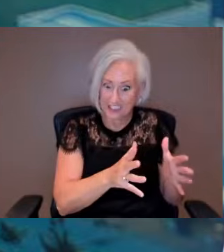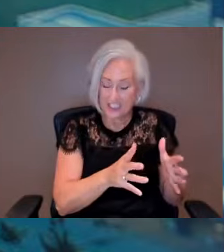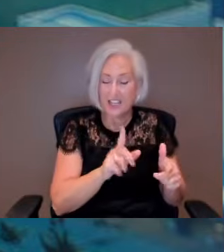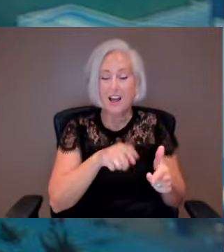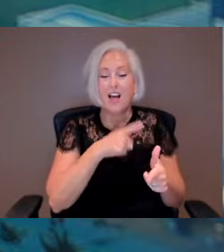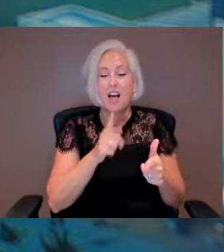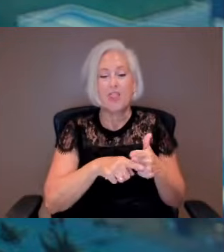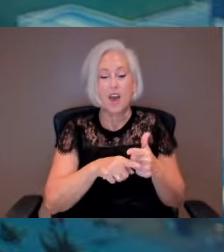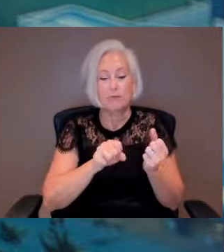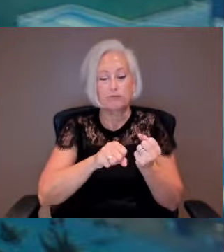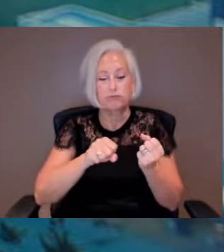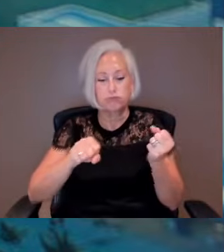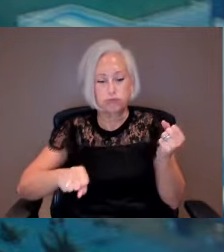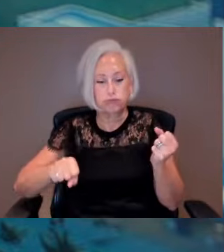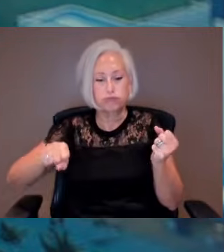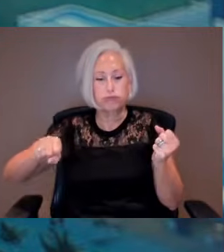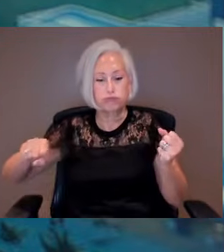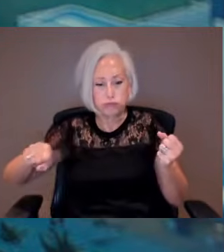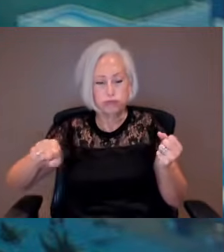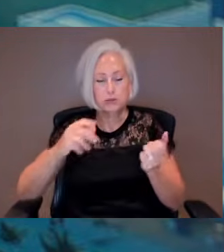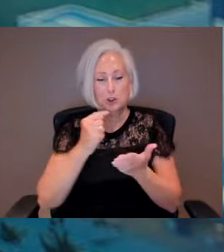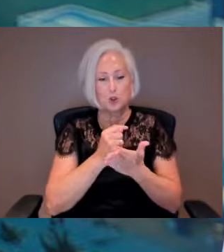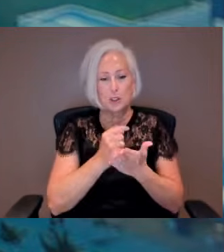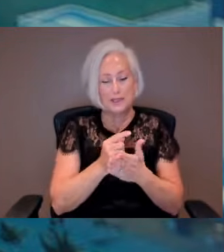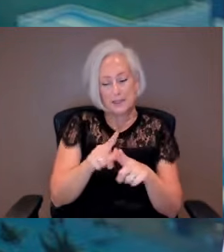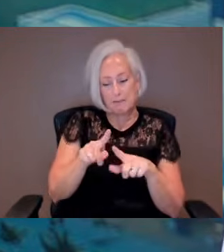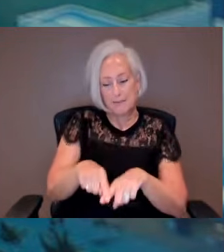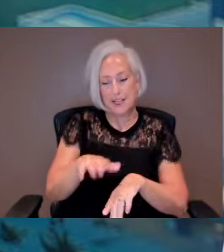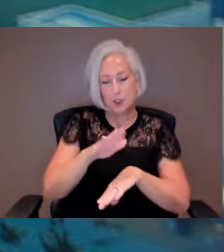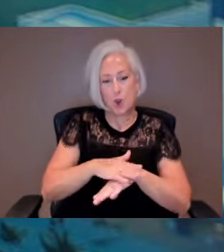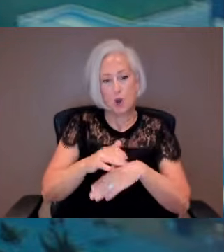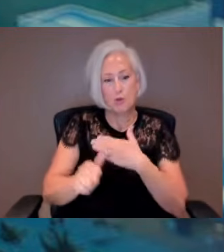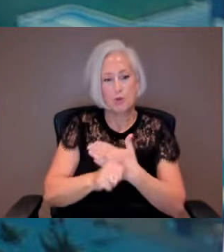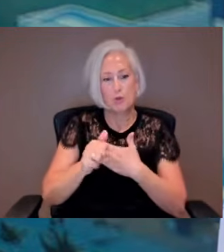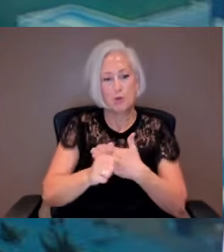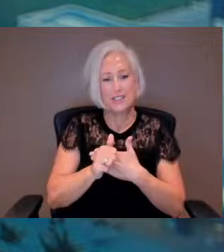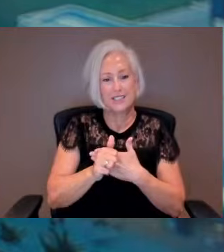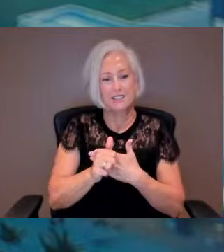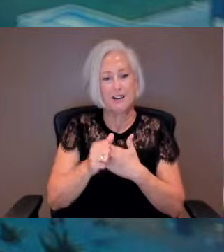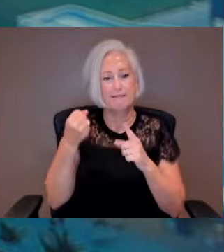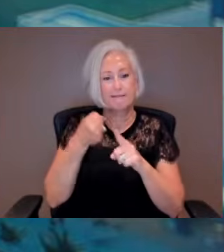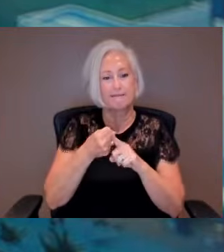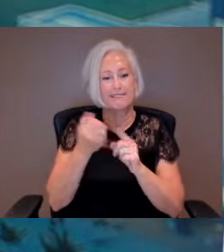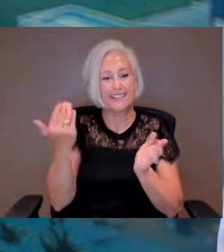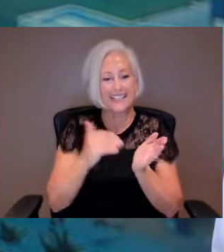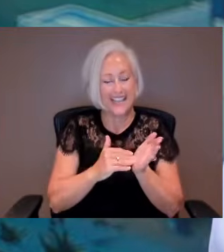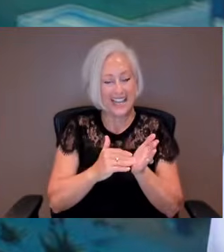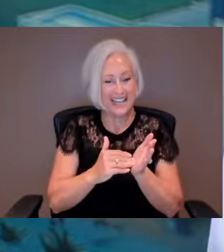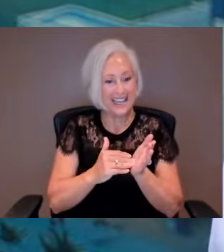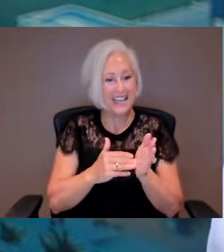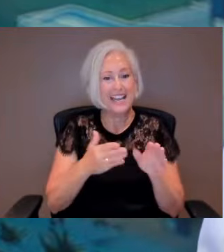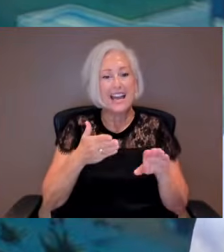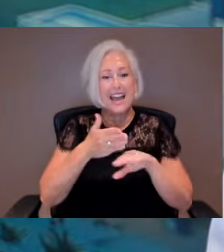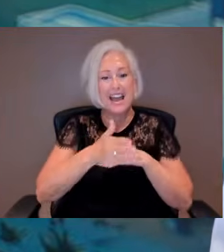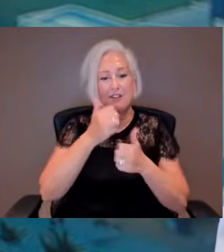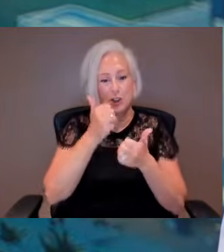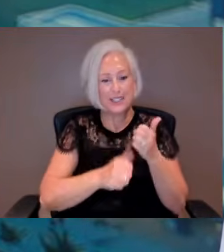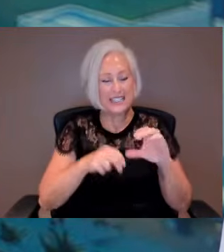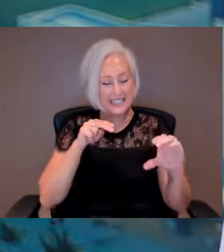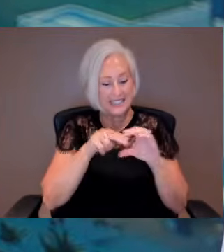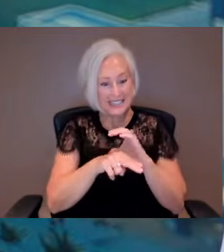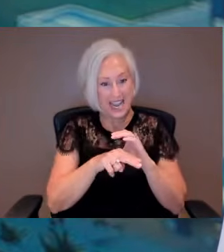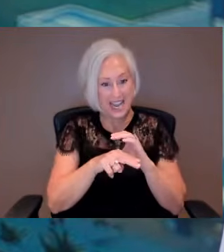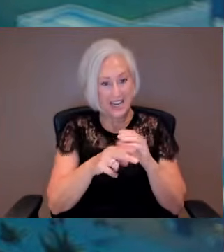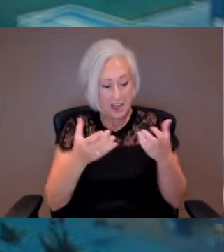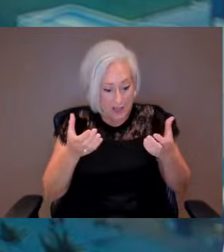in accordance with kind of the risk of recurrence being lower. I mean, after every single scan, the risk of recurrence gets lower and lower. And so